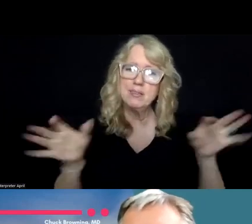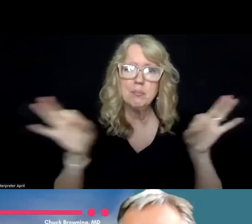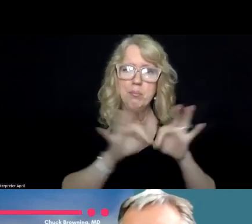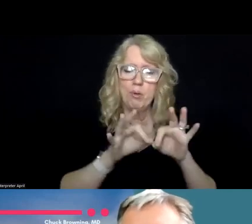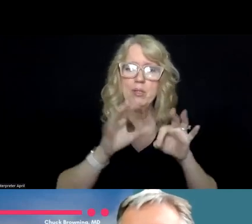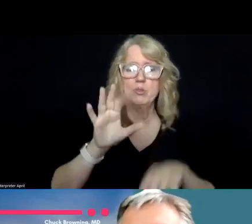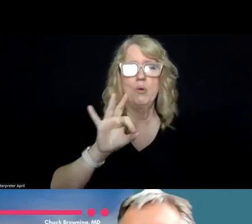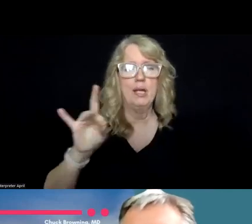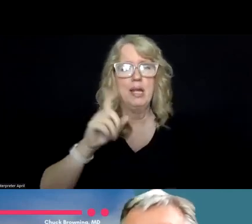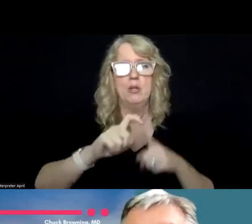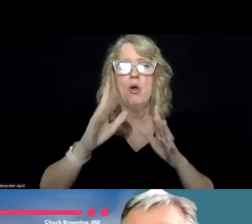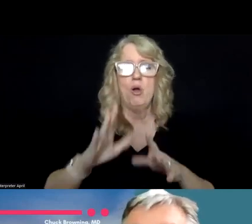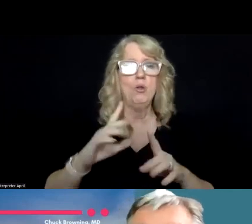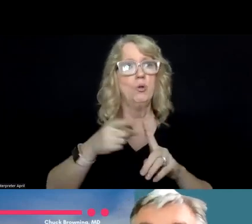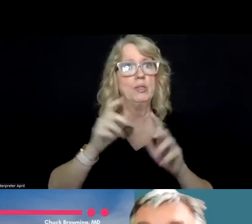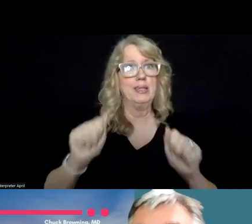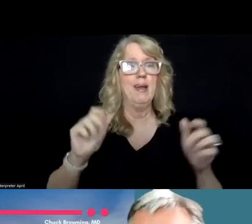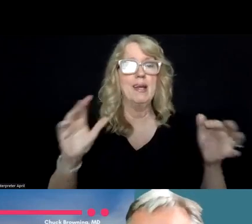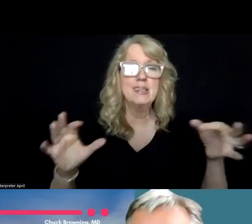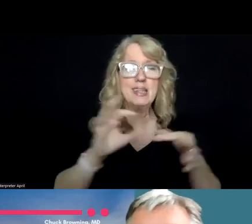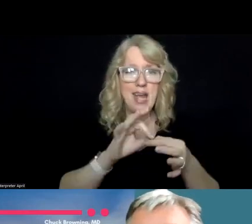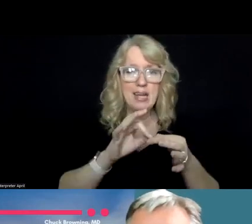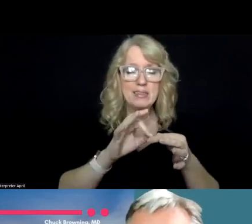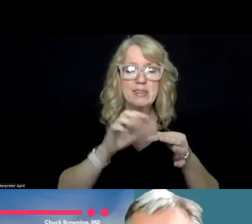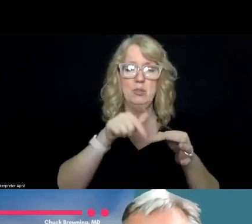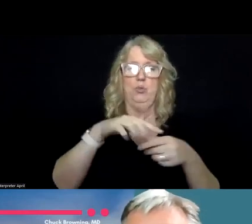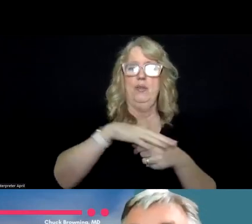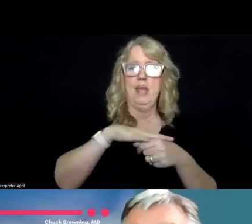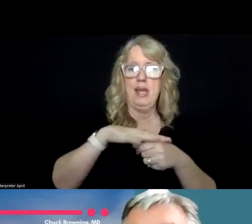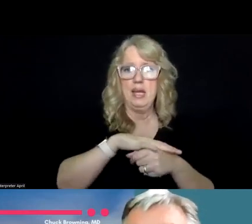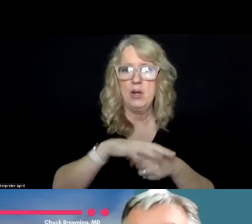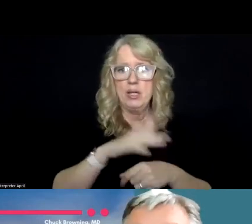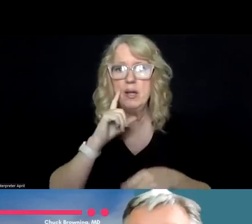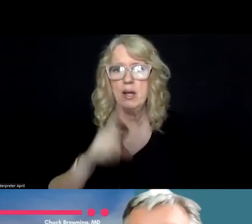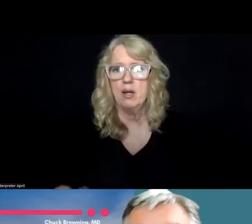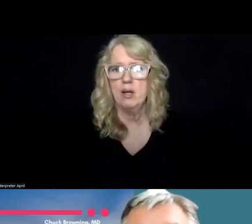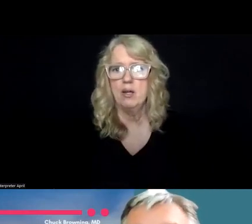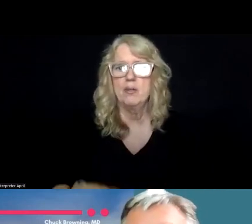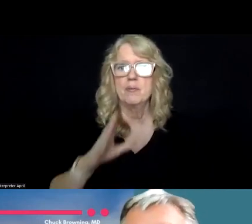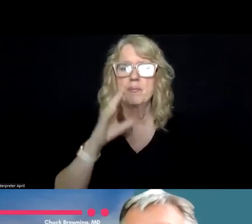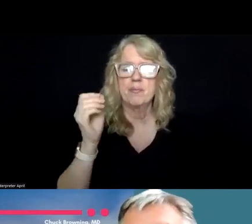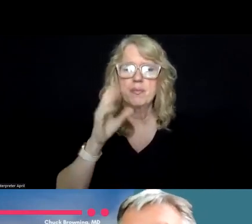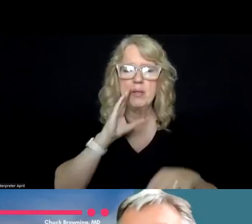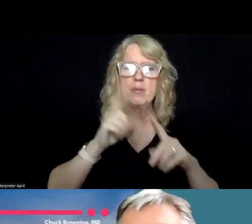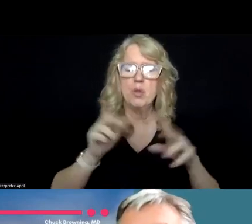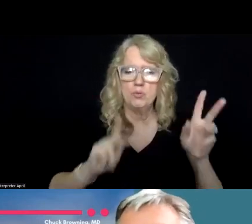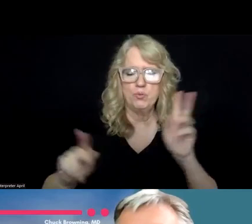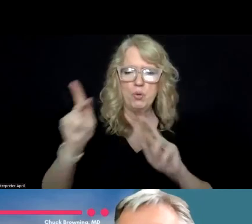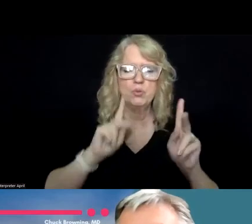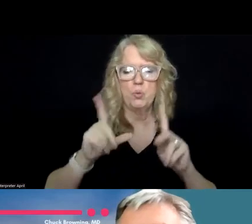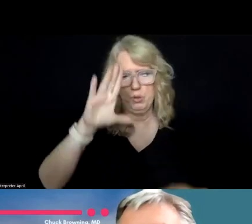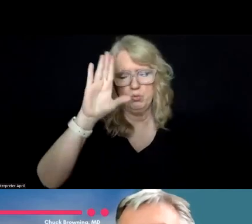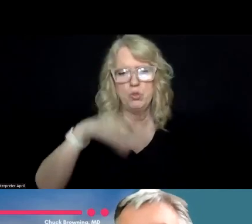that 988 callers know, get connected to the area that they're located closest to. Those folks are going to be the ones to